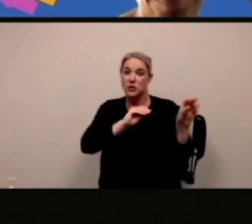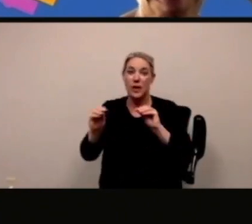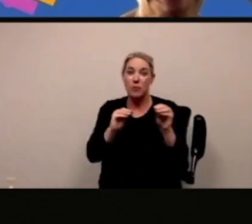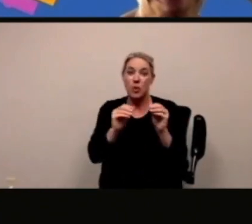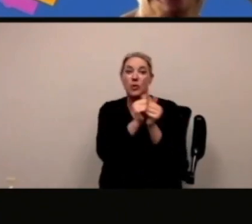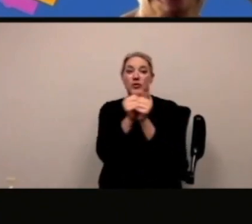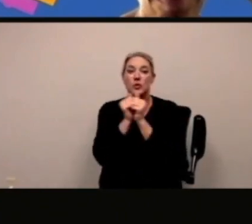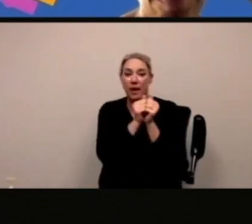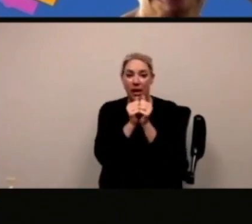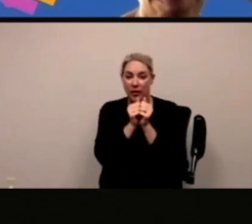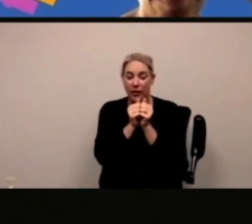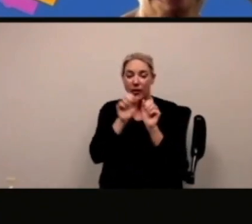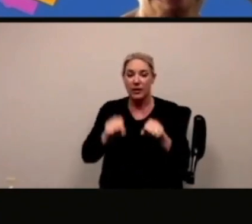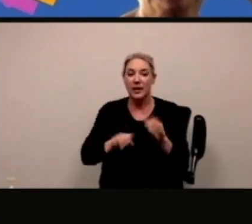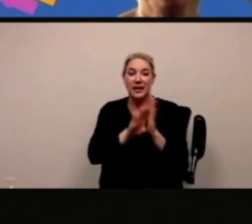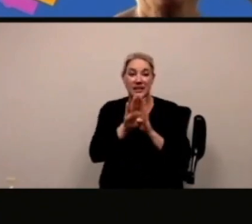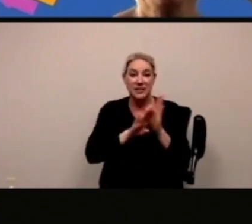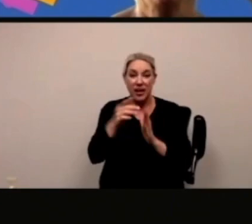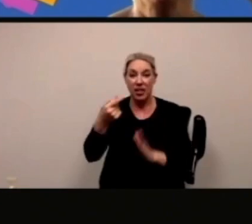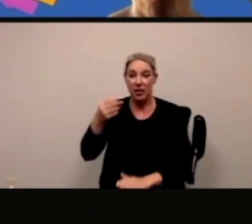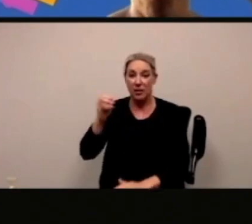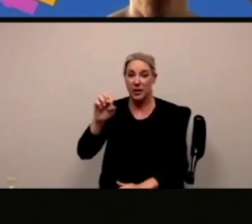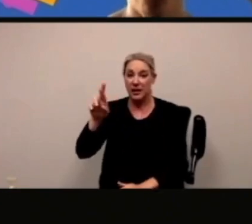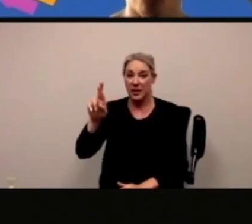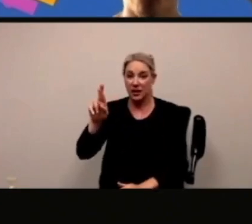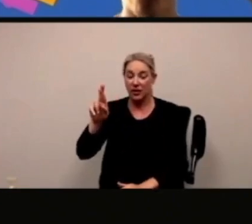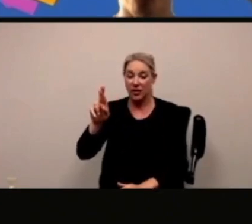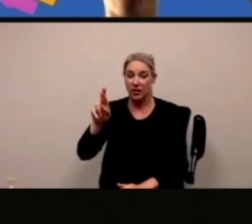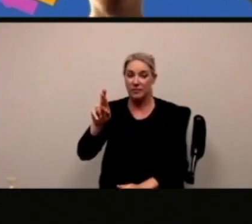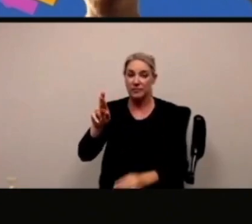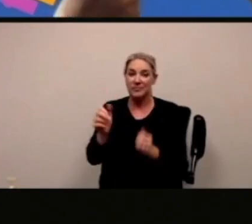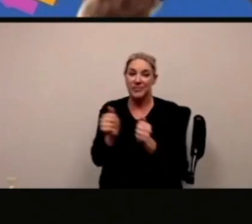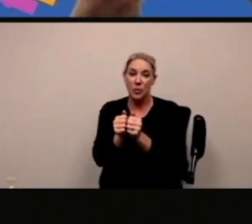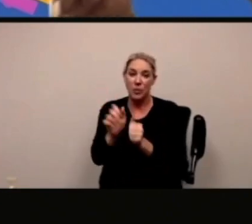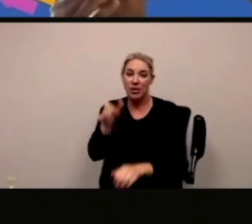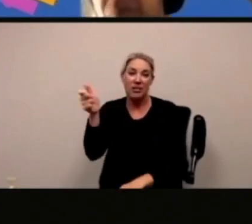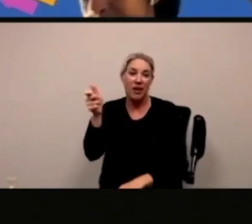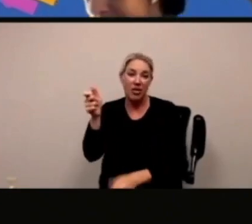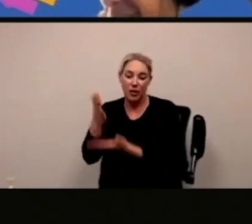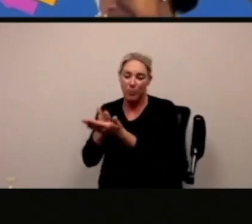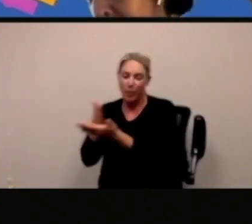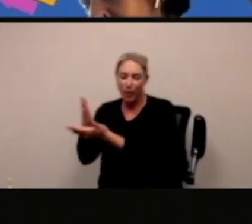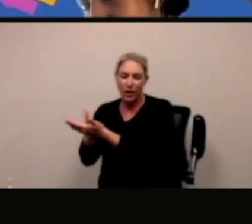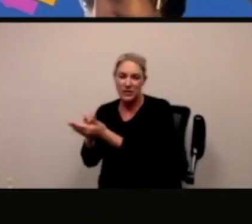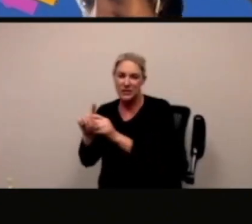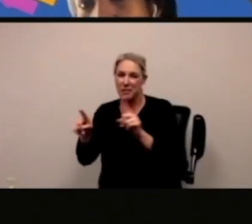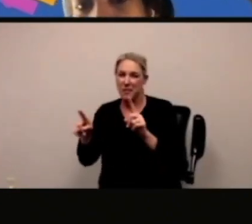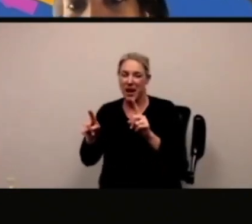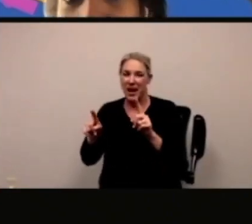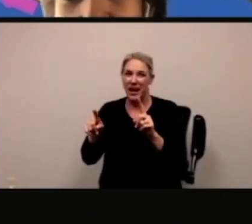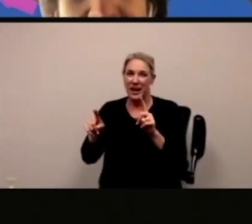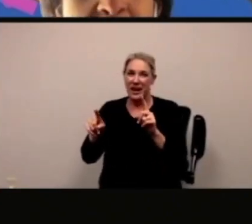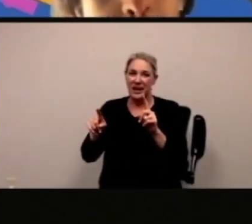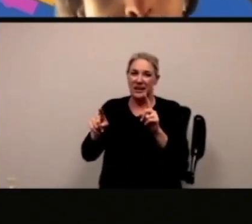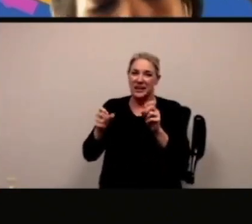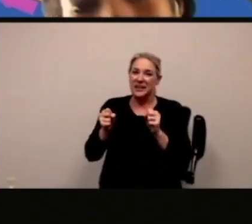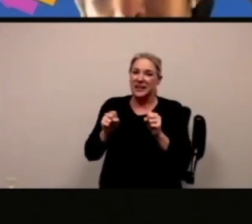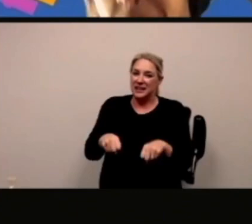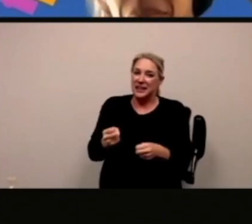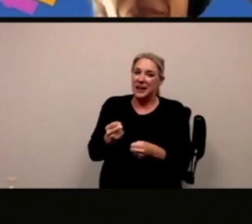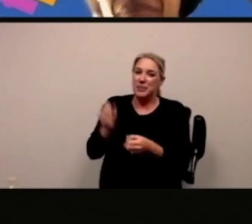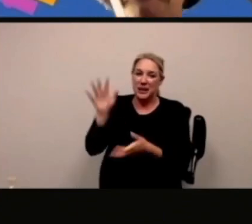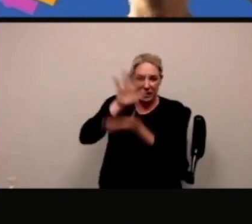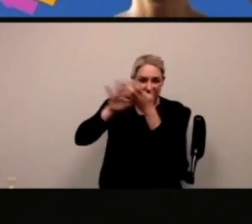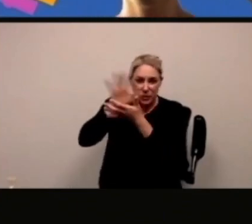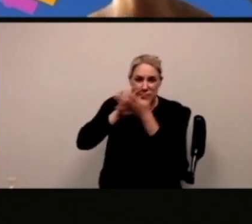out of smaller parts. But that's another one of those concepts that's like a little, it gets pretty abstract. Could you make a double pendulum?